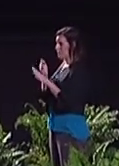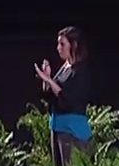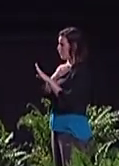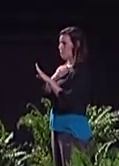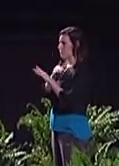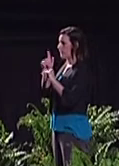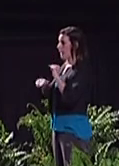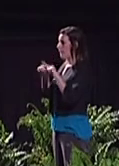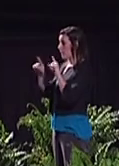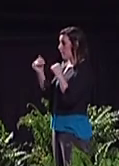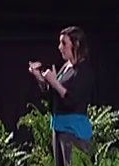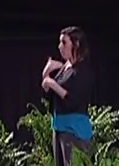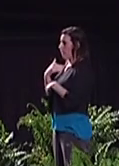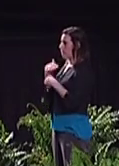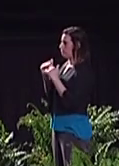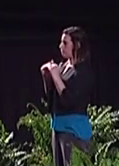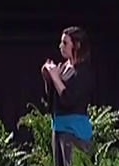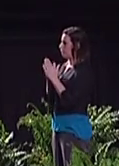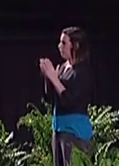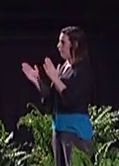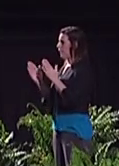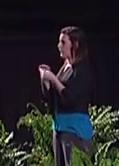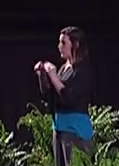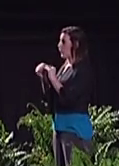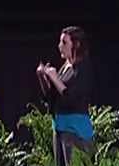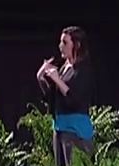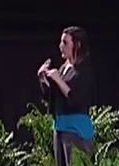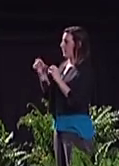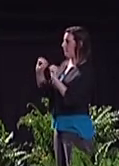since I had a high Clout score, they let me in, so it was good.